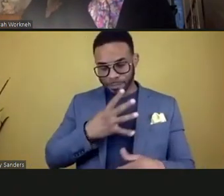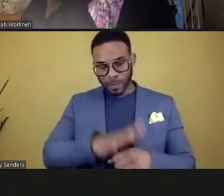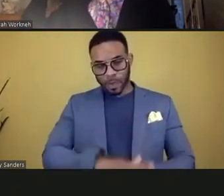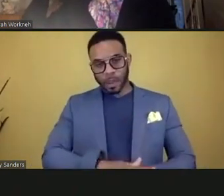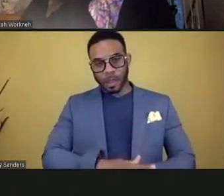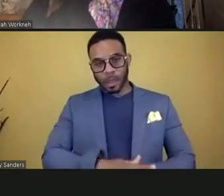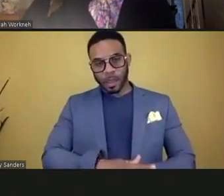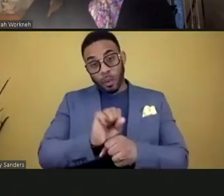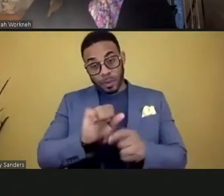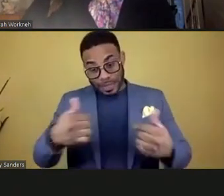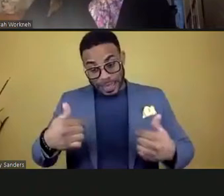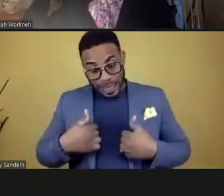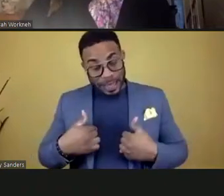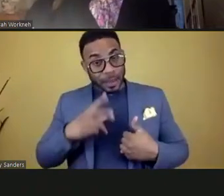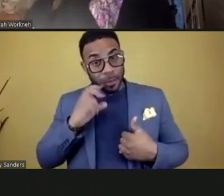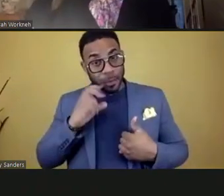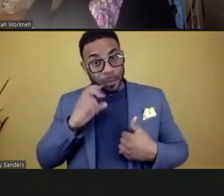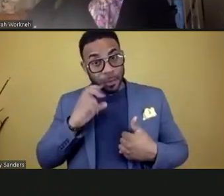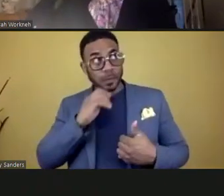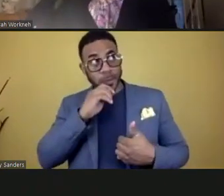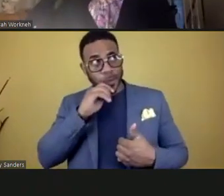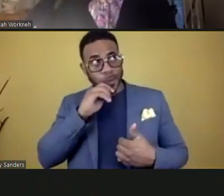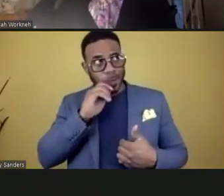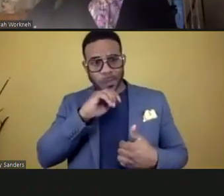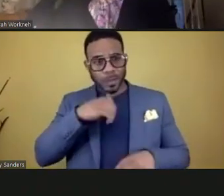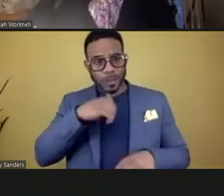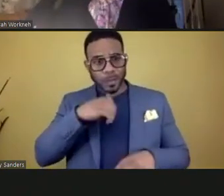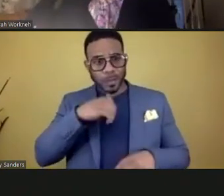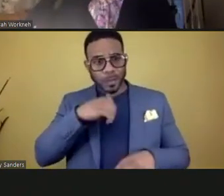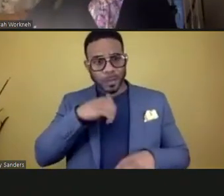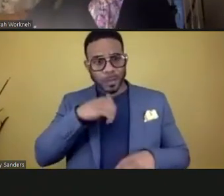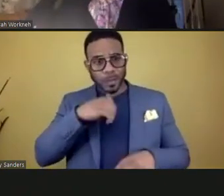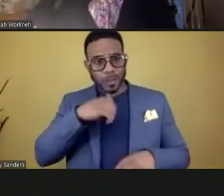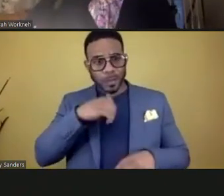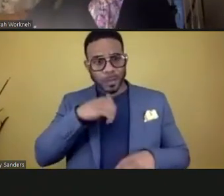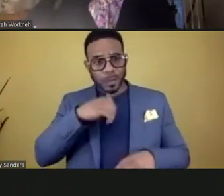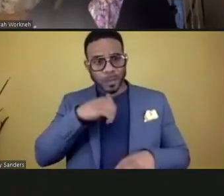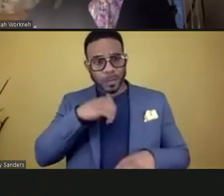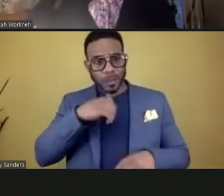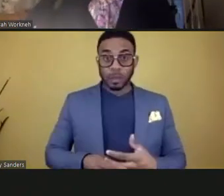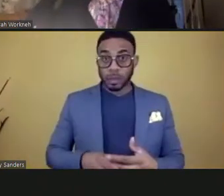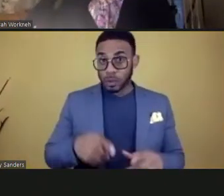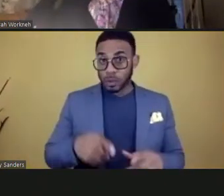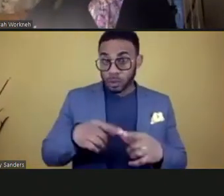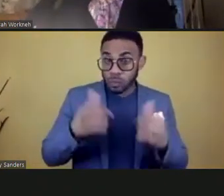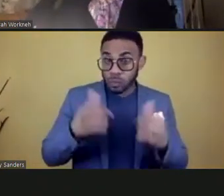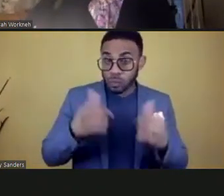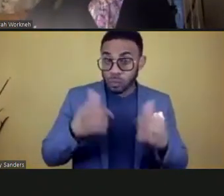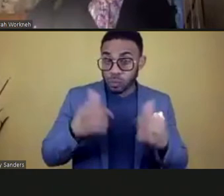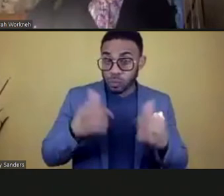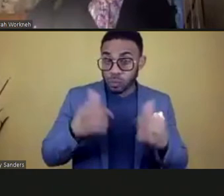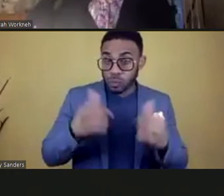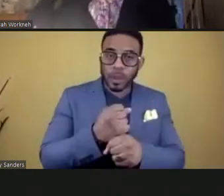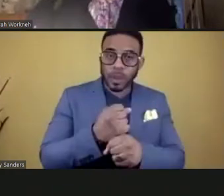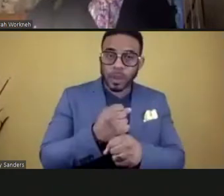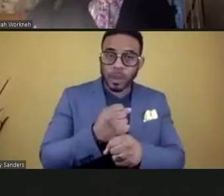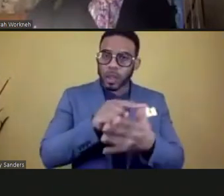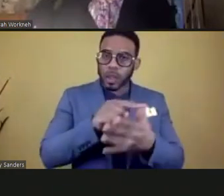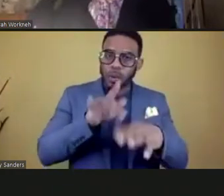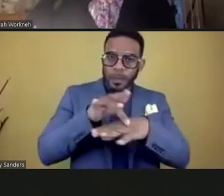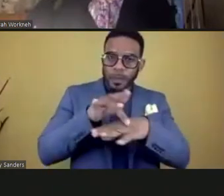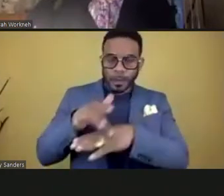the work that I was put in place to do was to try and create those